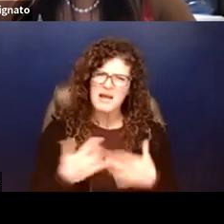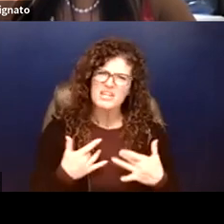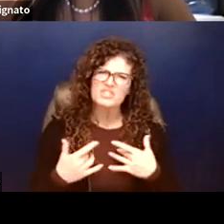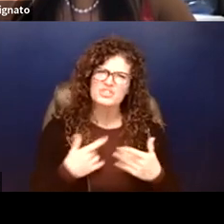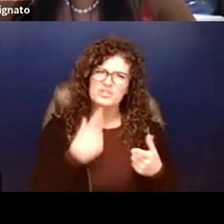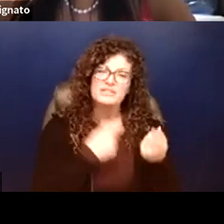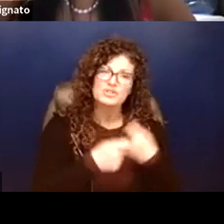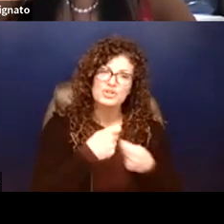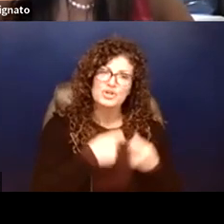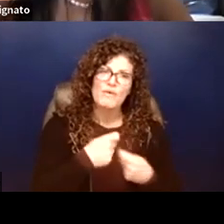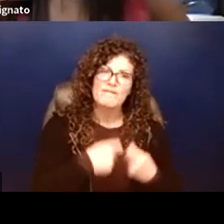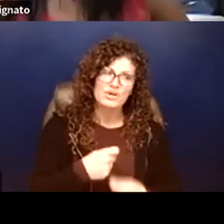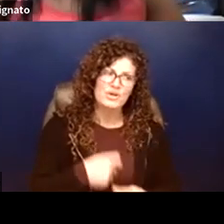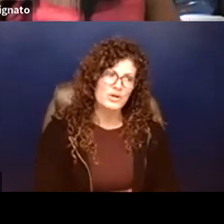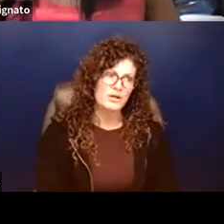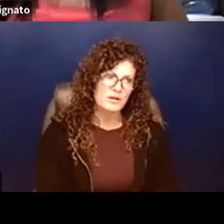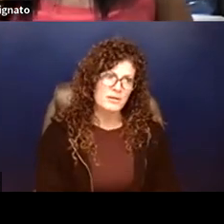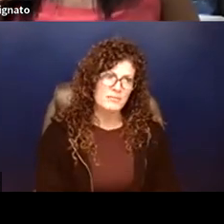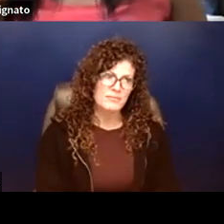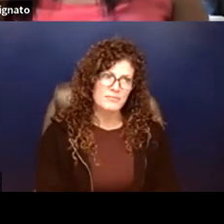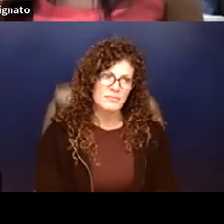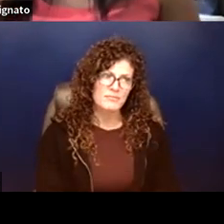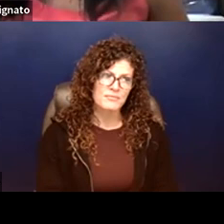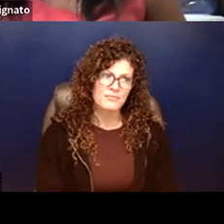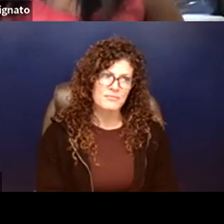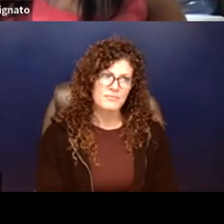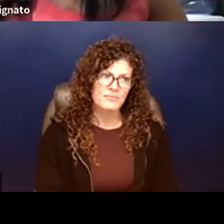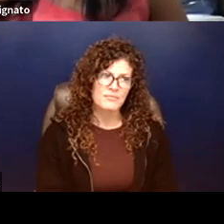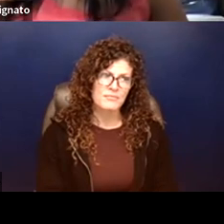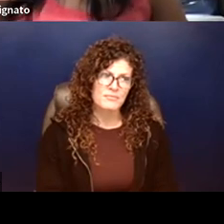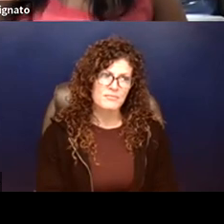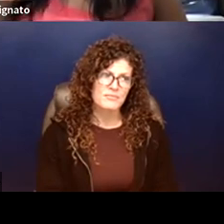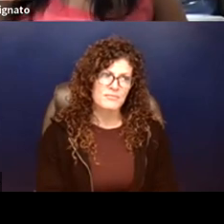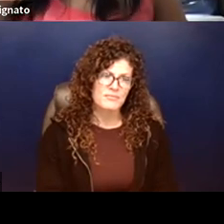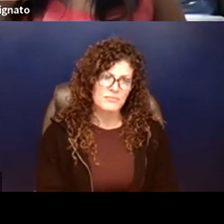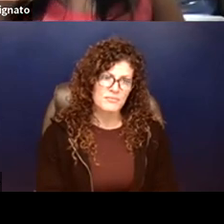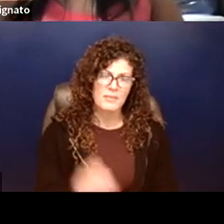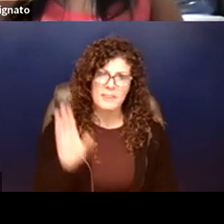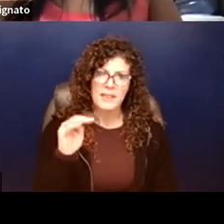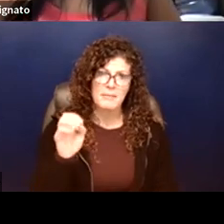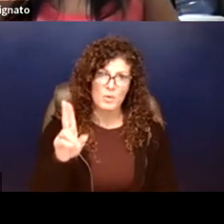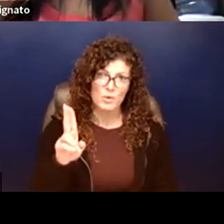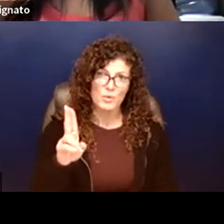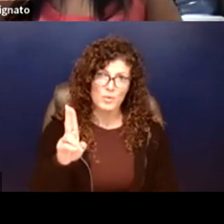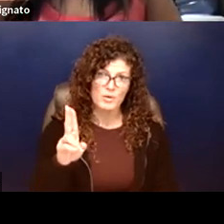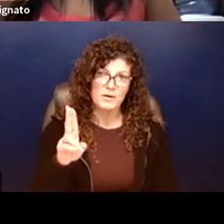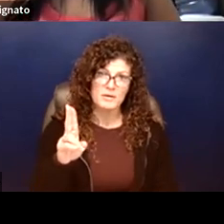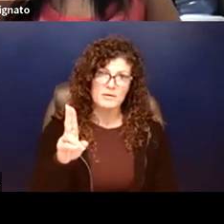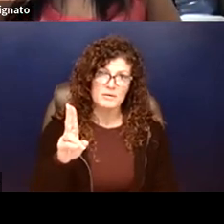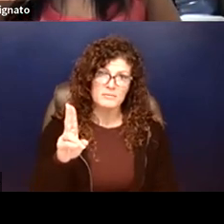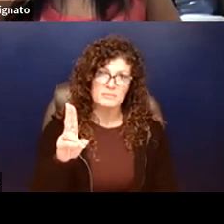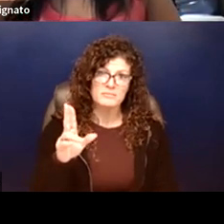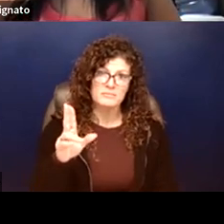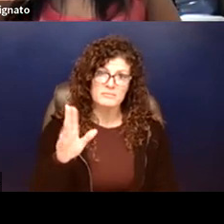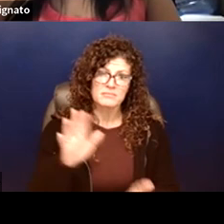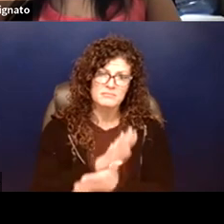turnover and the fact that there's so much politics involved. The MOU that actually agreed to, and I